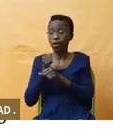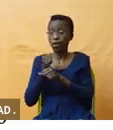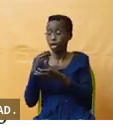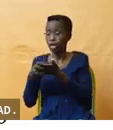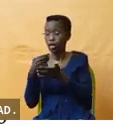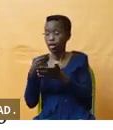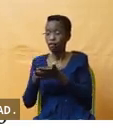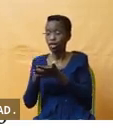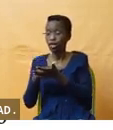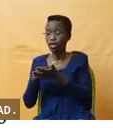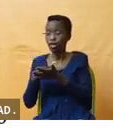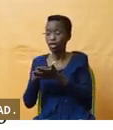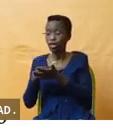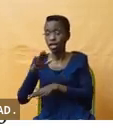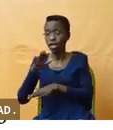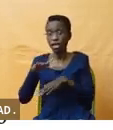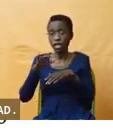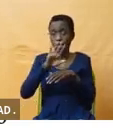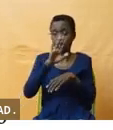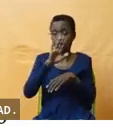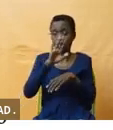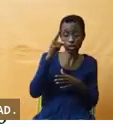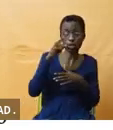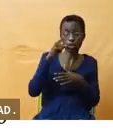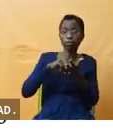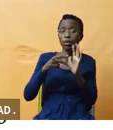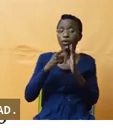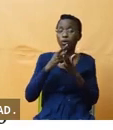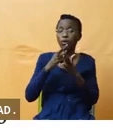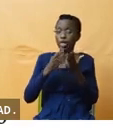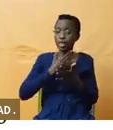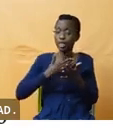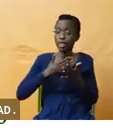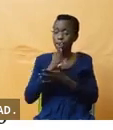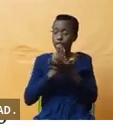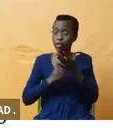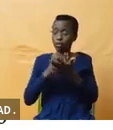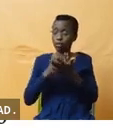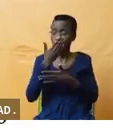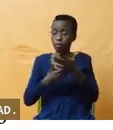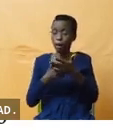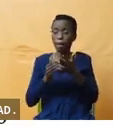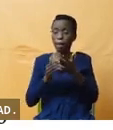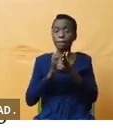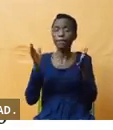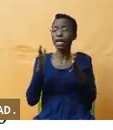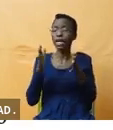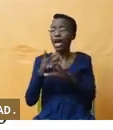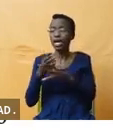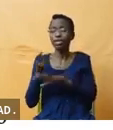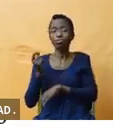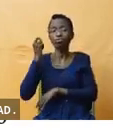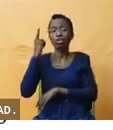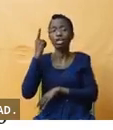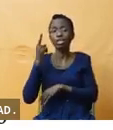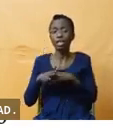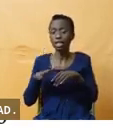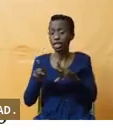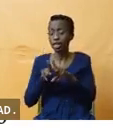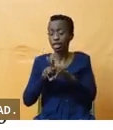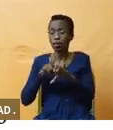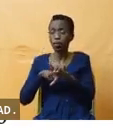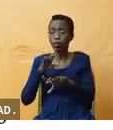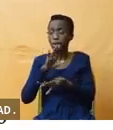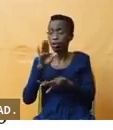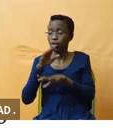you understand what I mean, because some of these documents are really big and complex, even to understand, even when you are within the